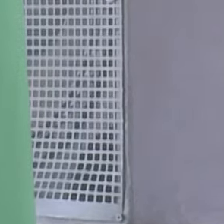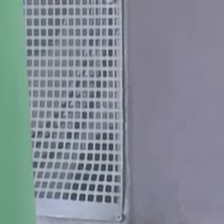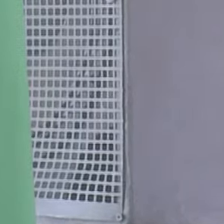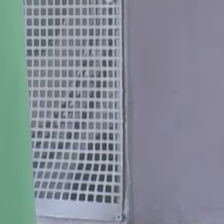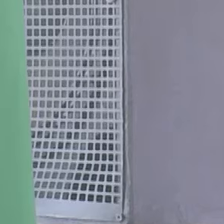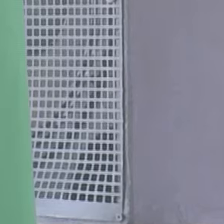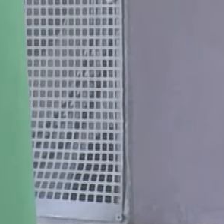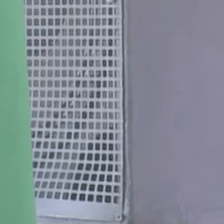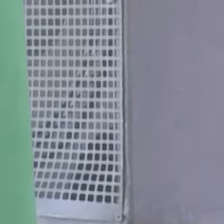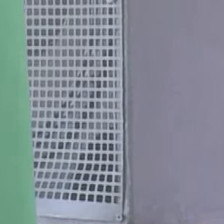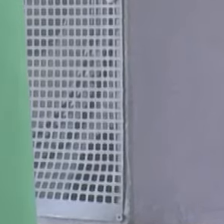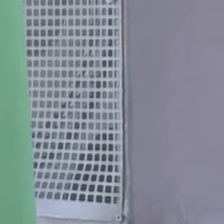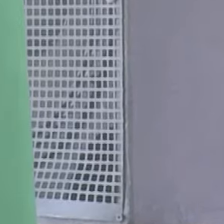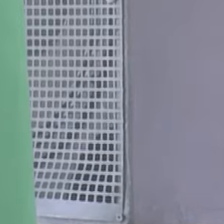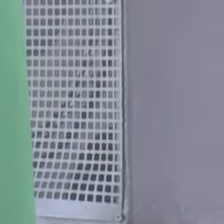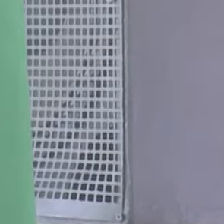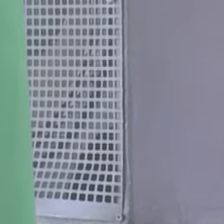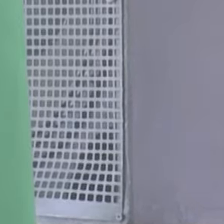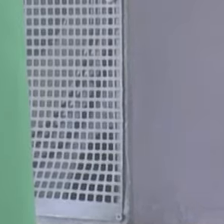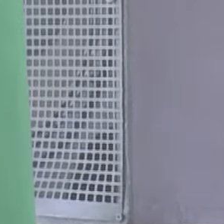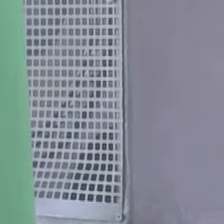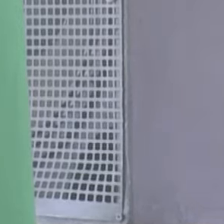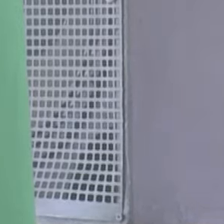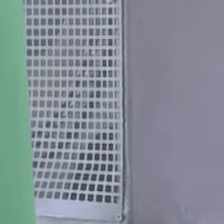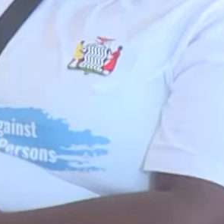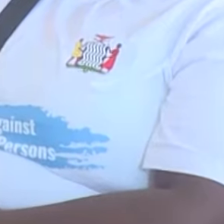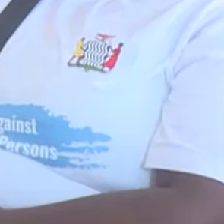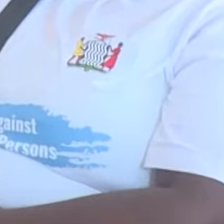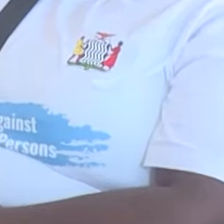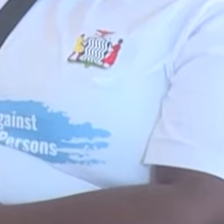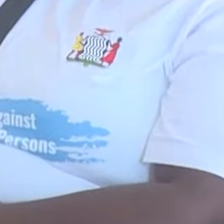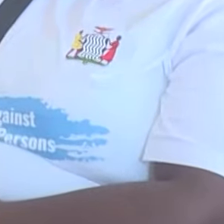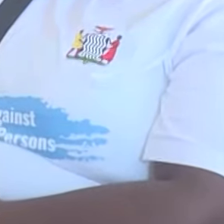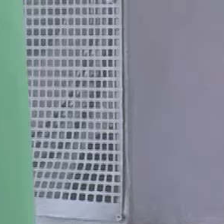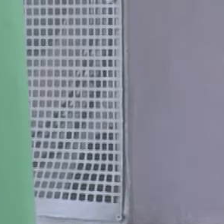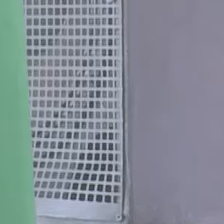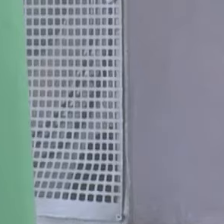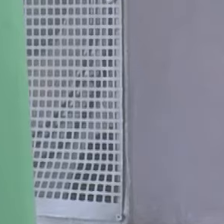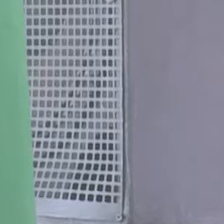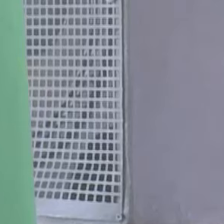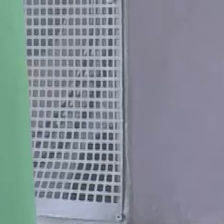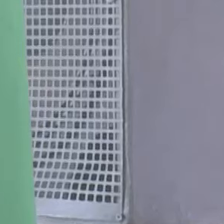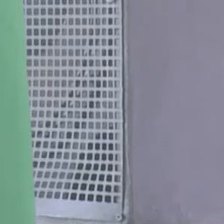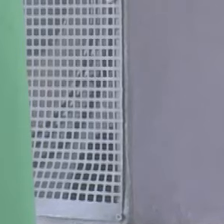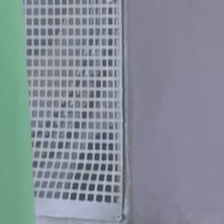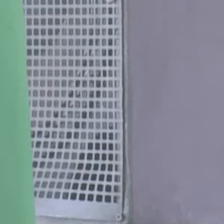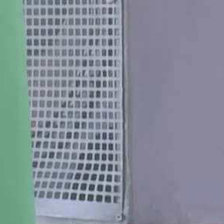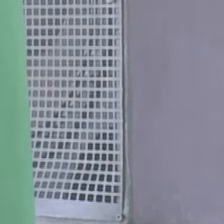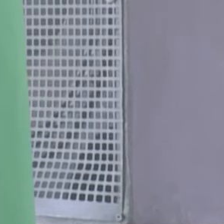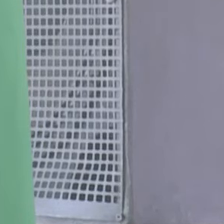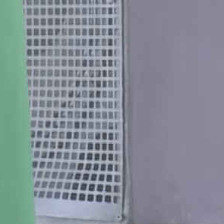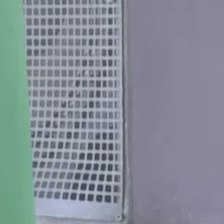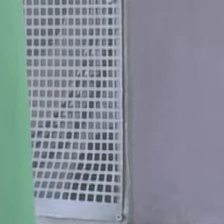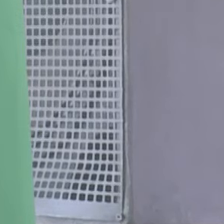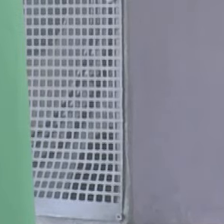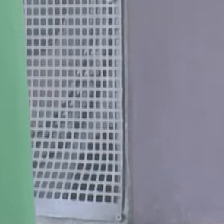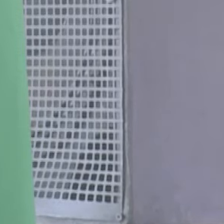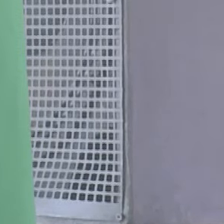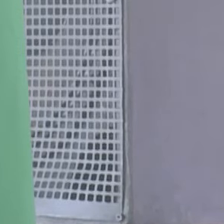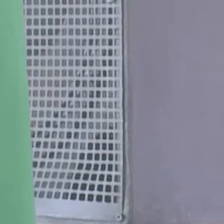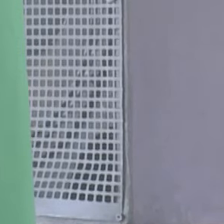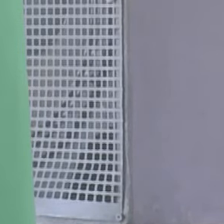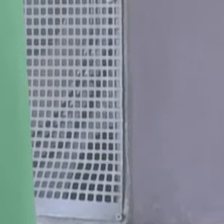excessively affected. Additionally, children are twice likely to face violence during trafficking